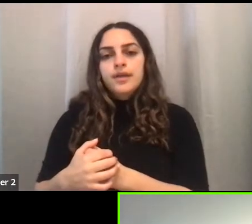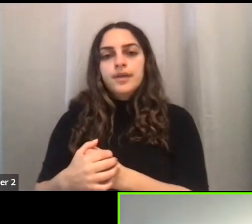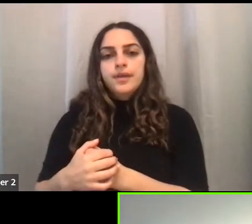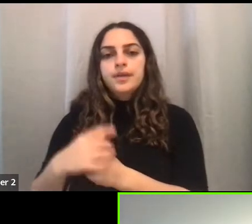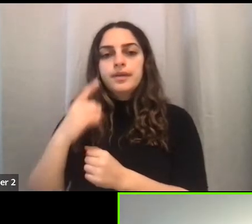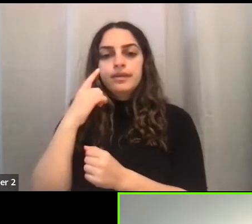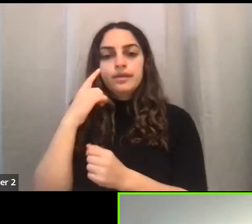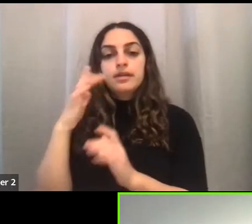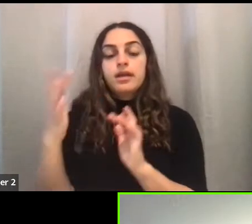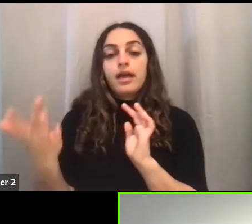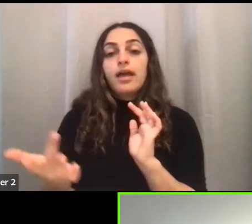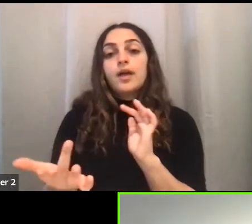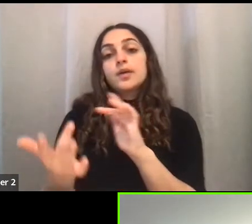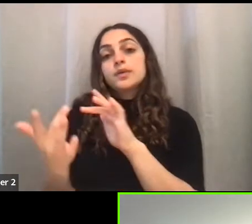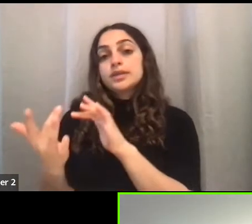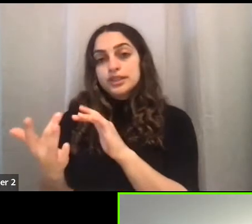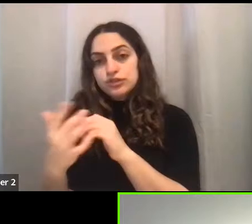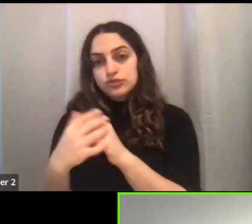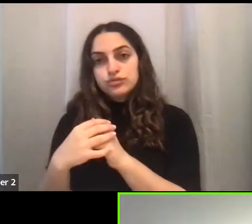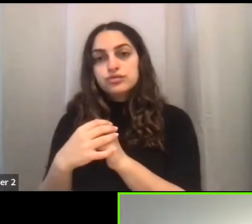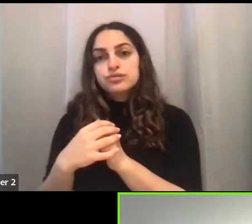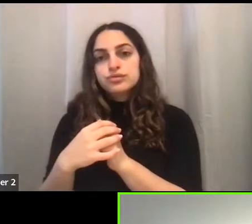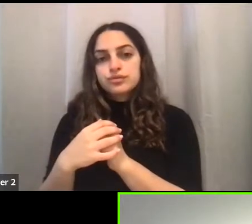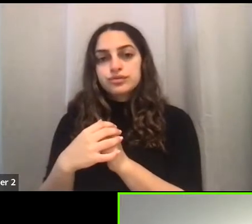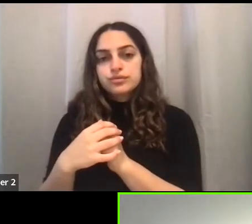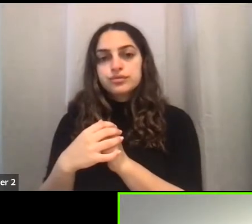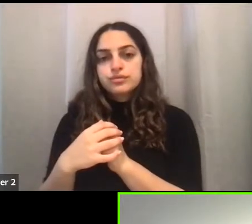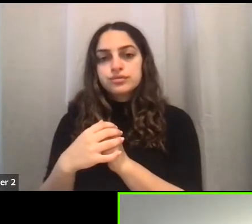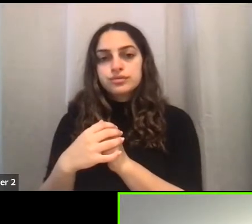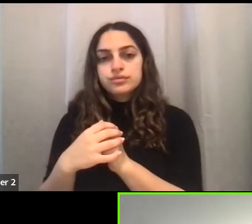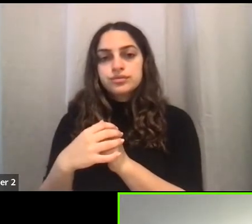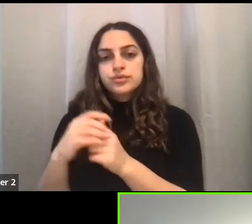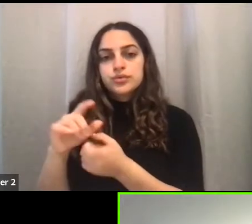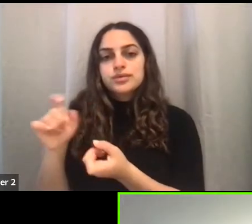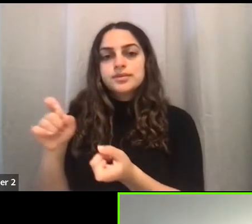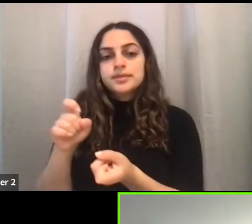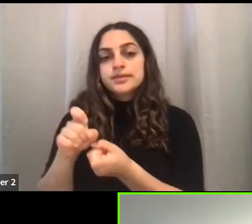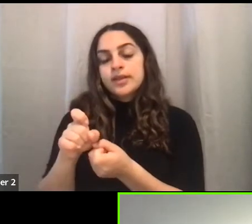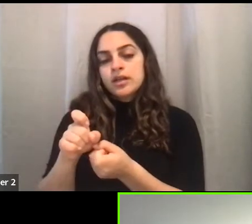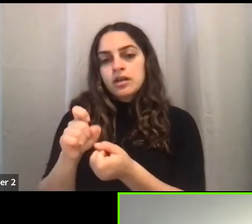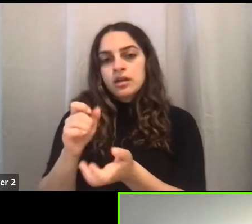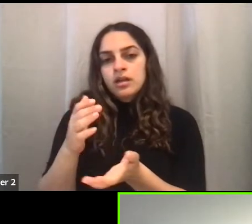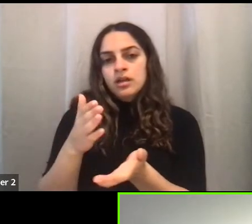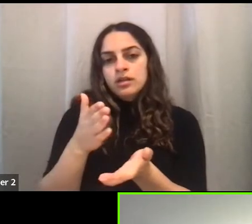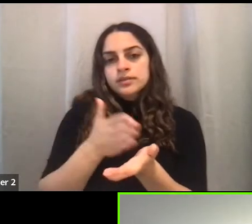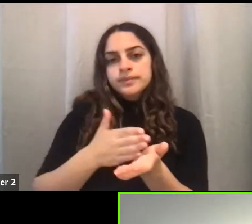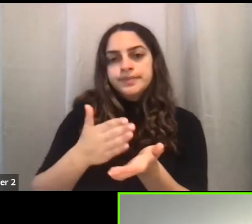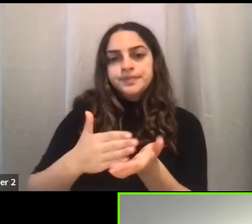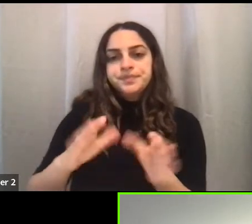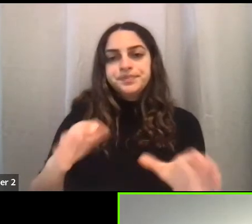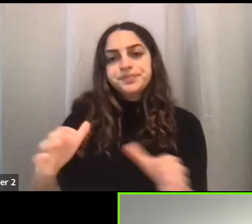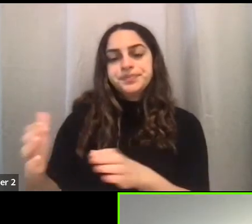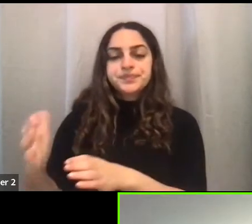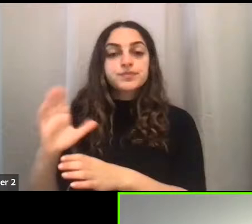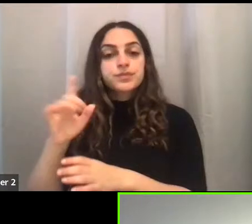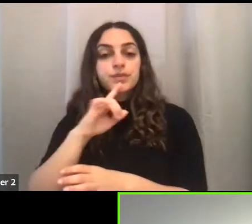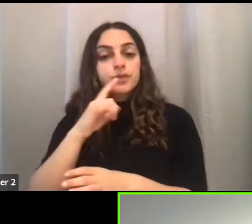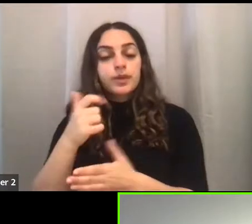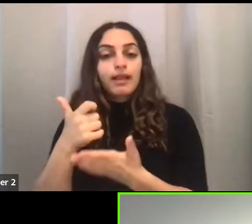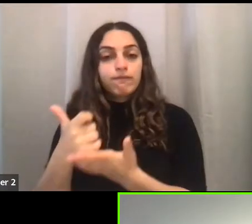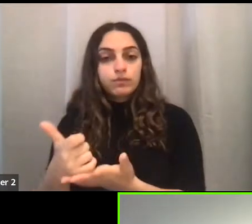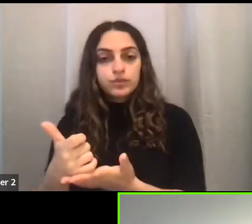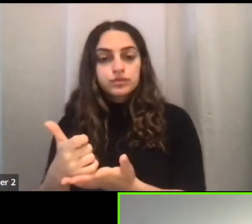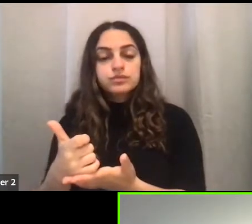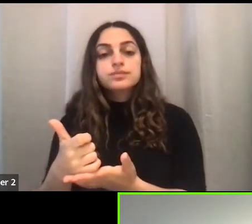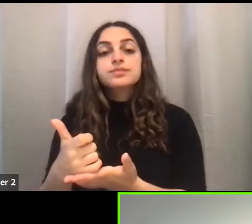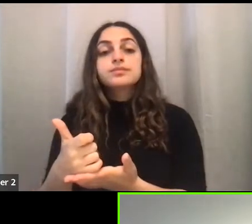outreach to um to particular sectors um would be incredibly helpful um not